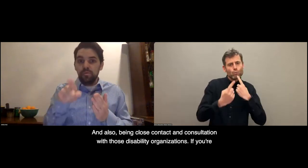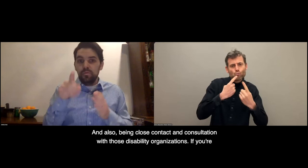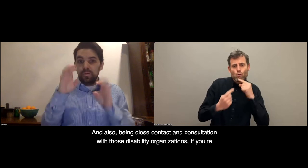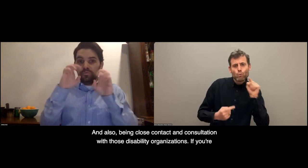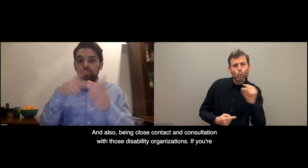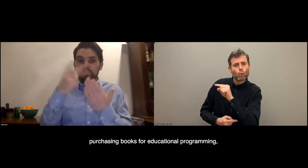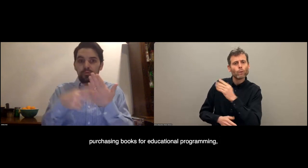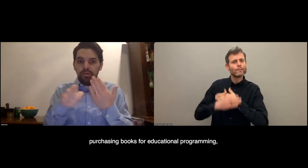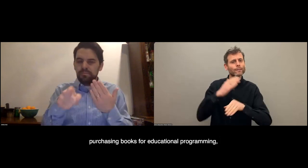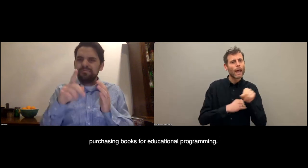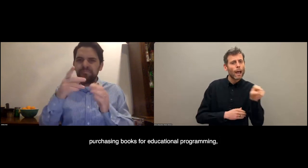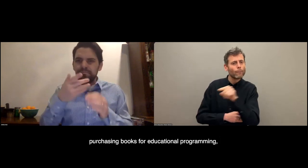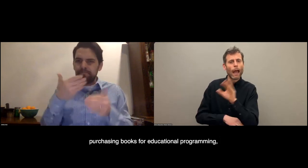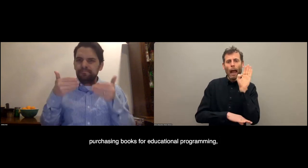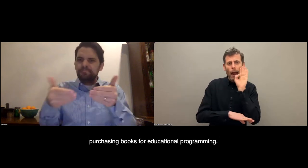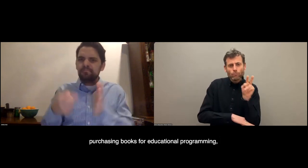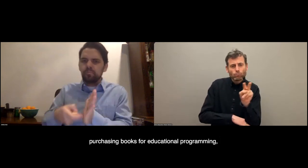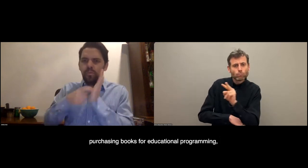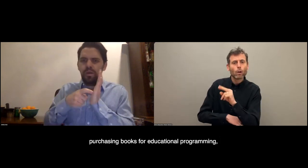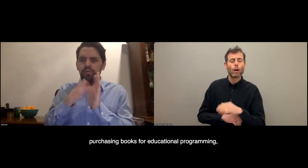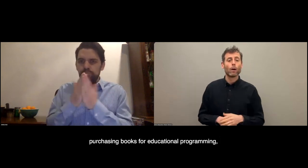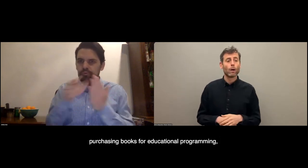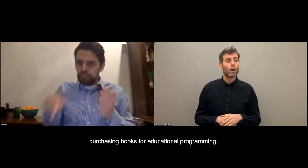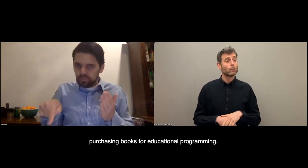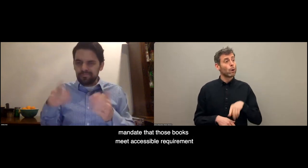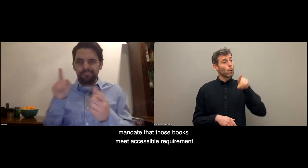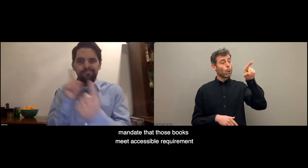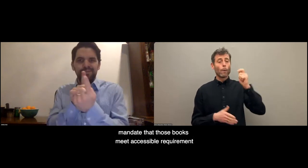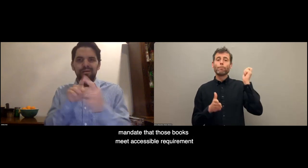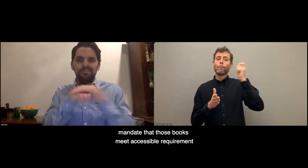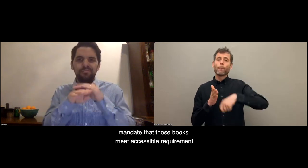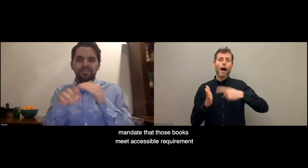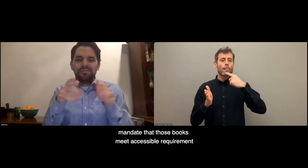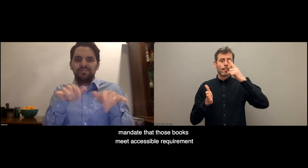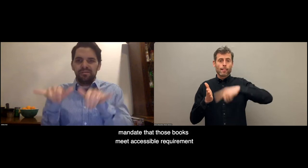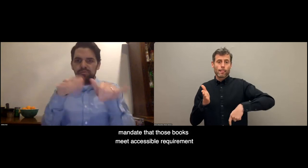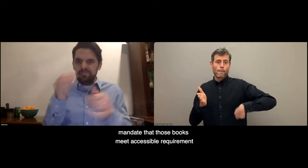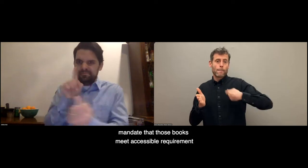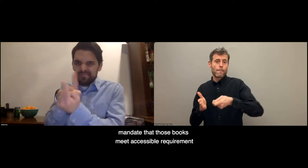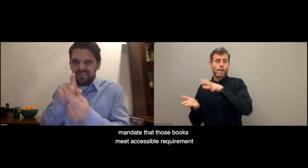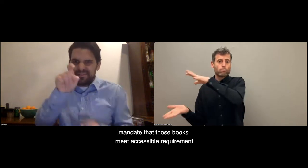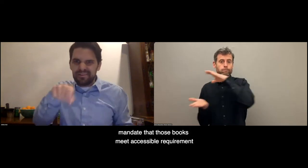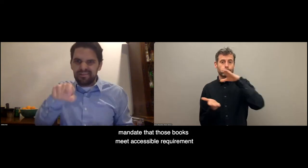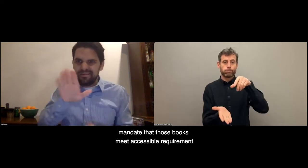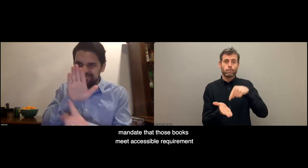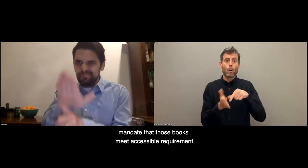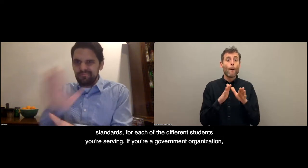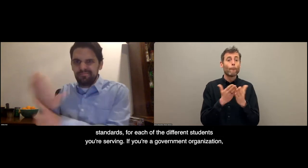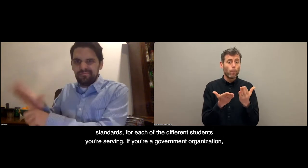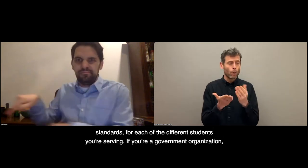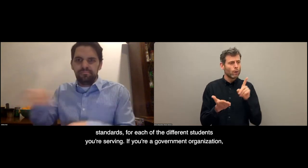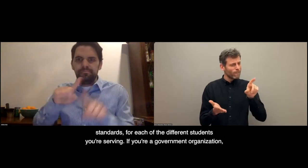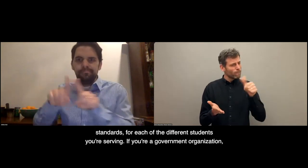disability organizations. If you're purchasing books for educational programming, mandate that those books meet accessible